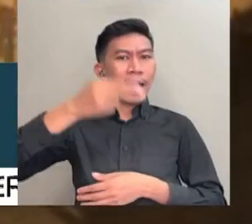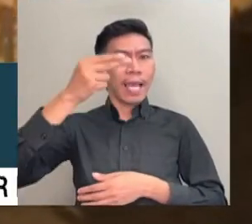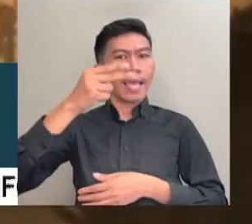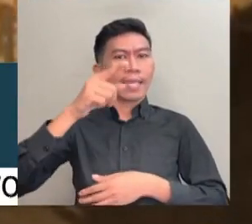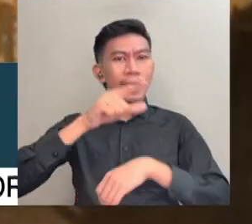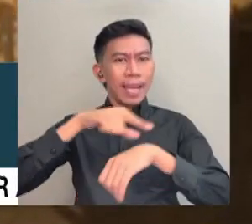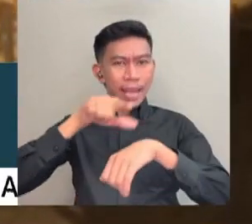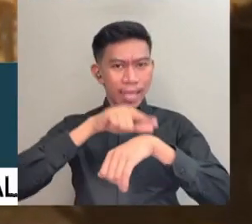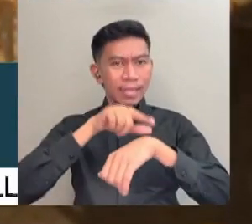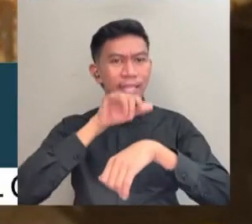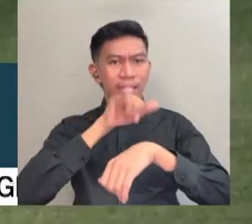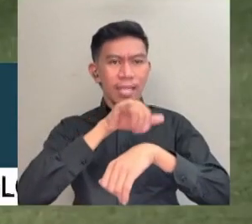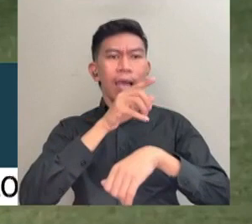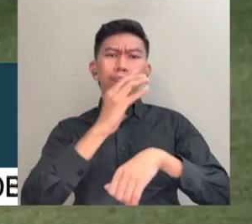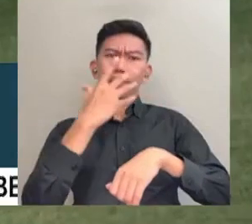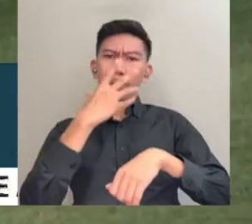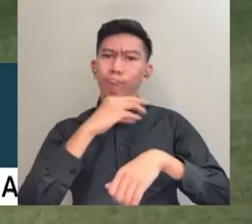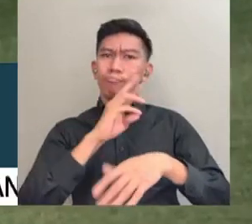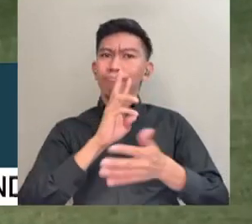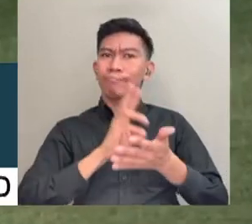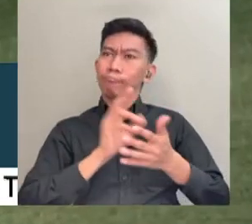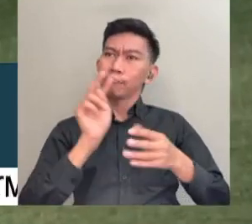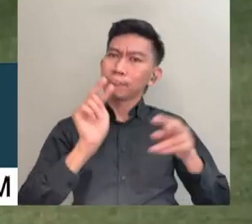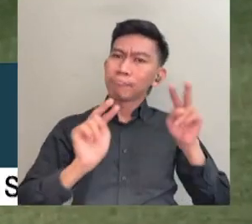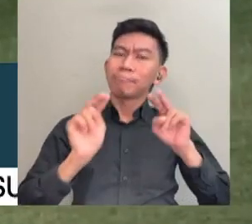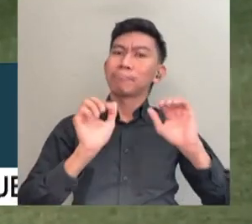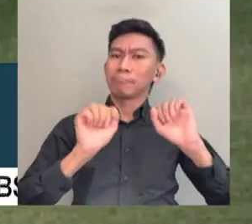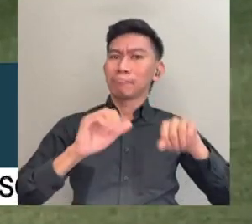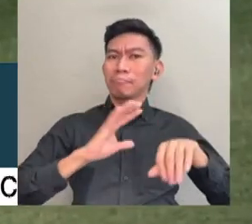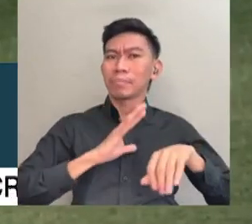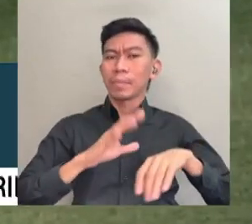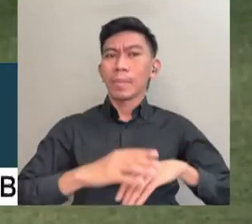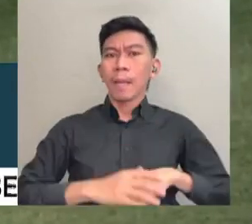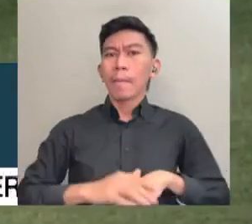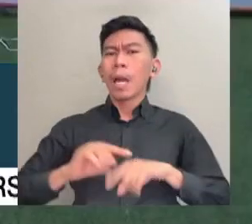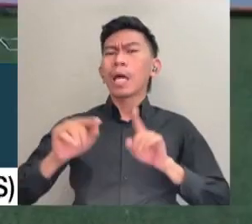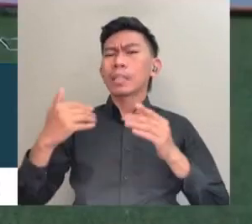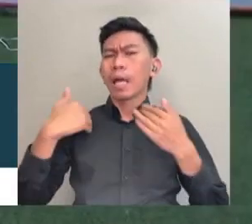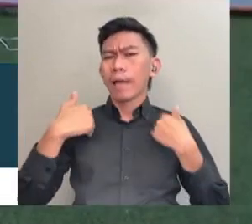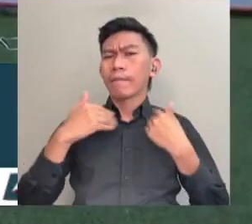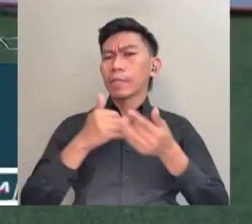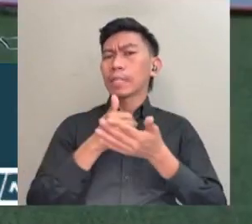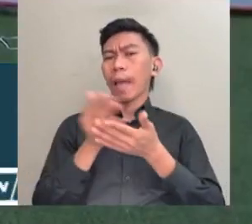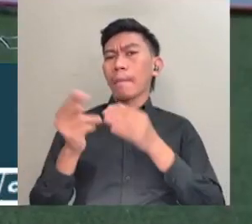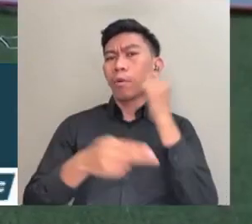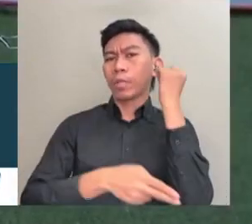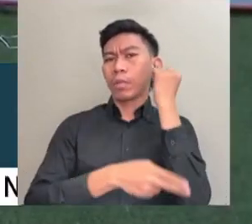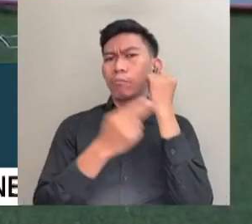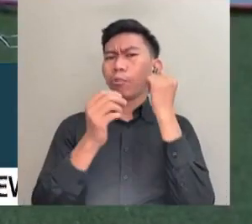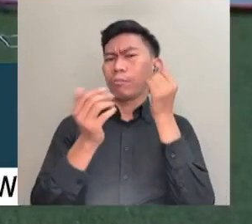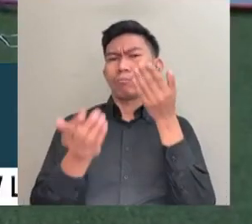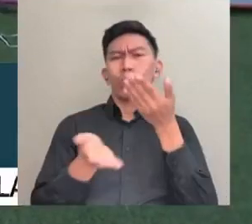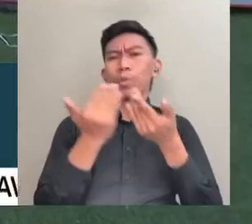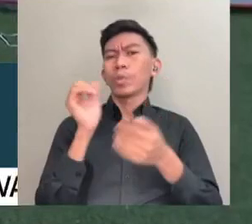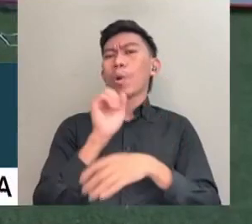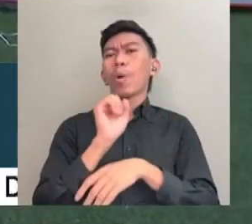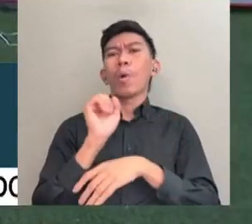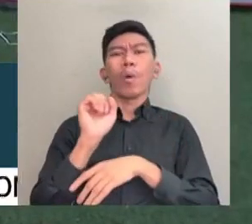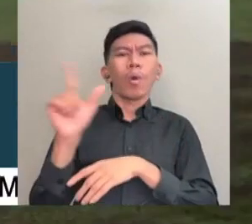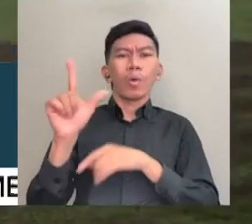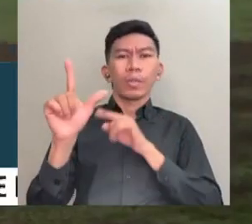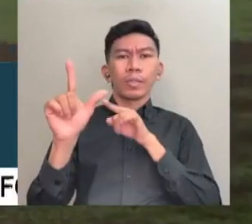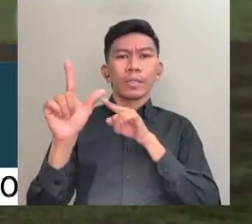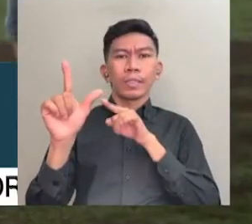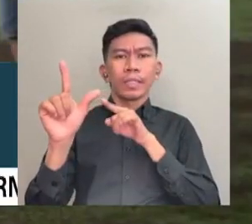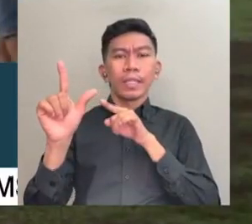if they're also staying in the hotels, so in Legazpi City, almost all the hotels have, you know, viewing sites at their roof